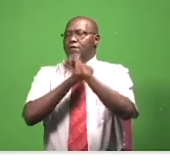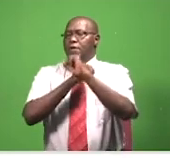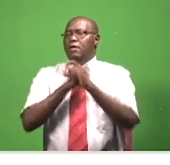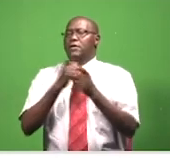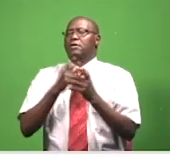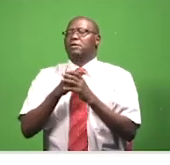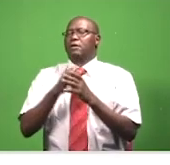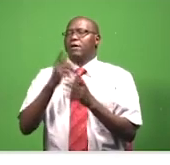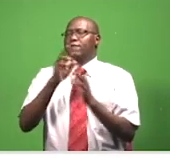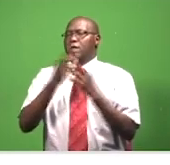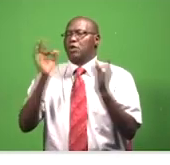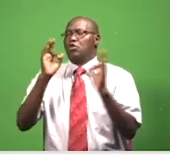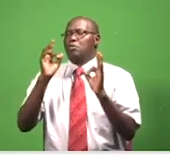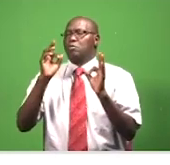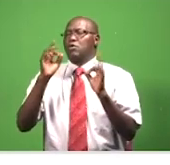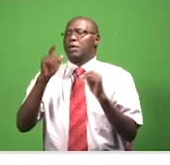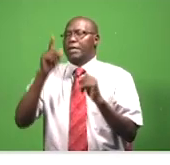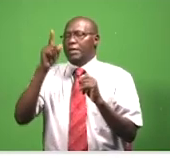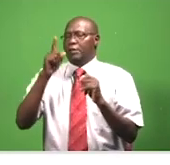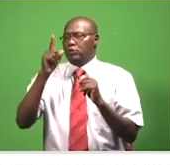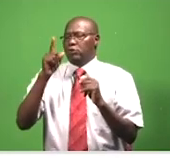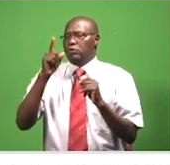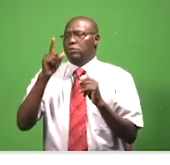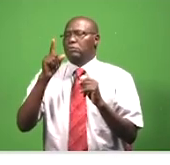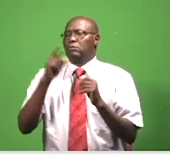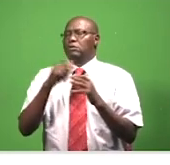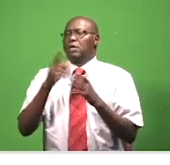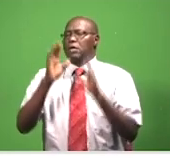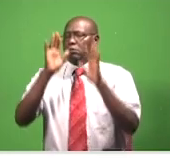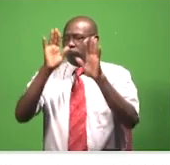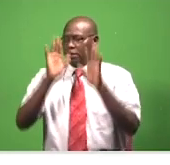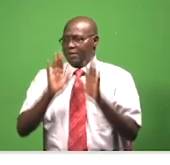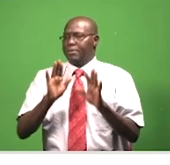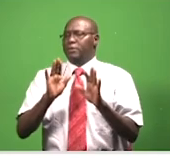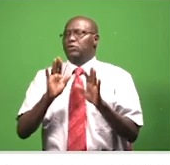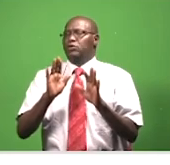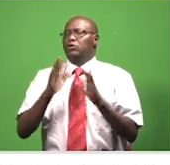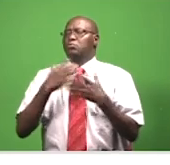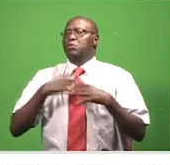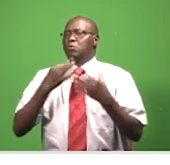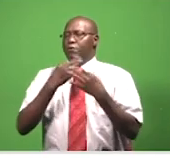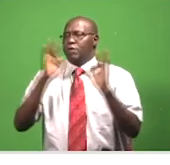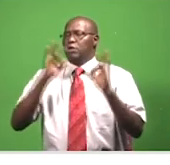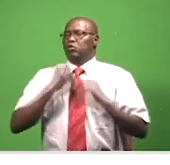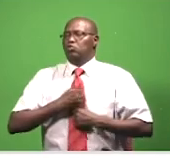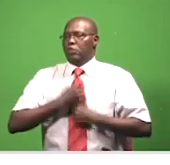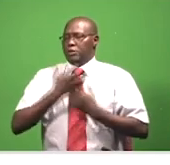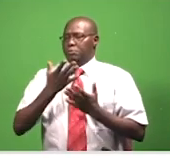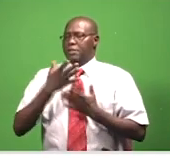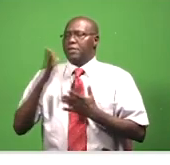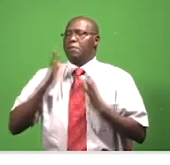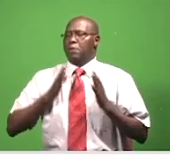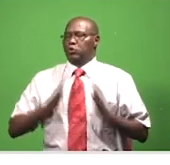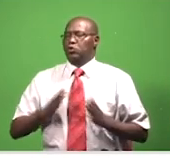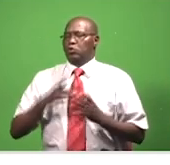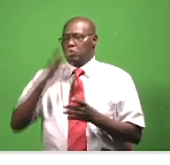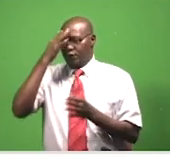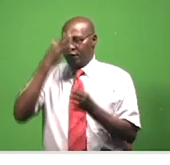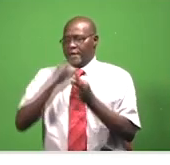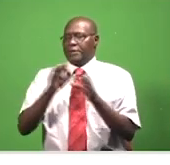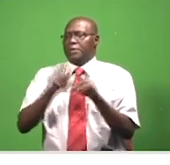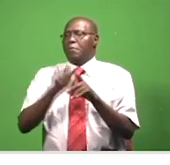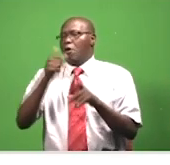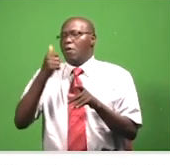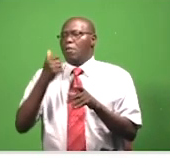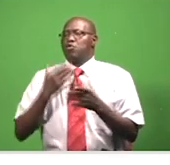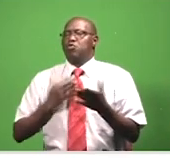and religion, because it's fundamental that people are free and expressing their personal faith, like other human rights,